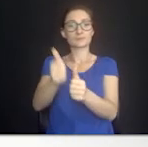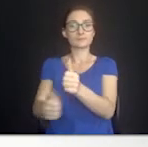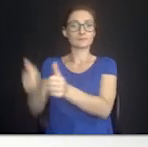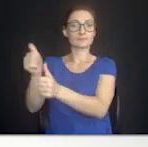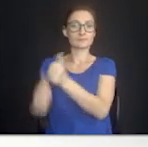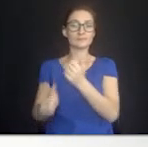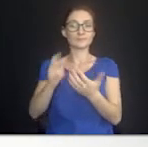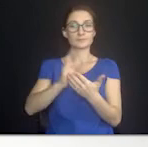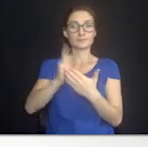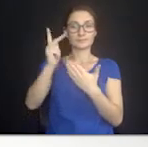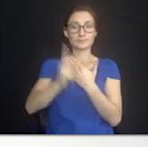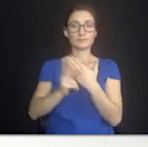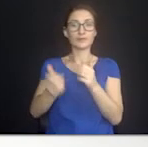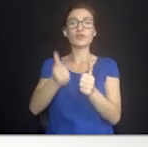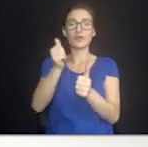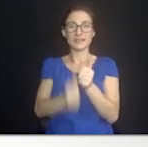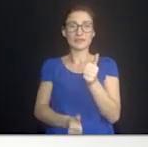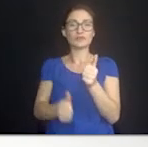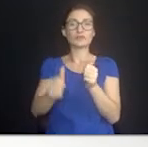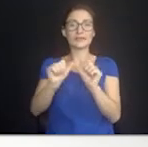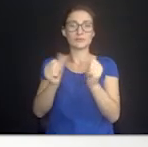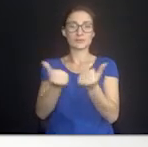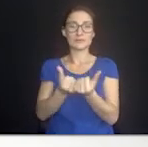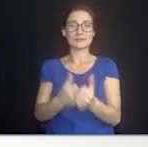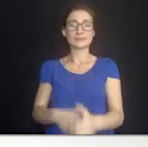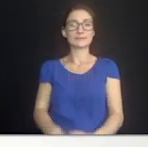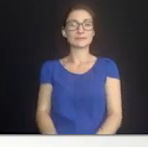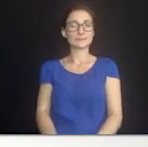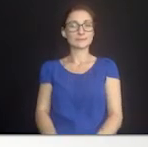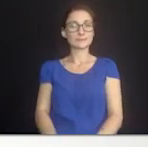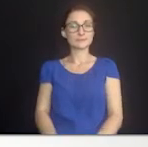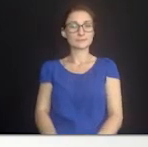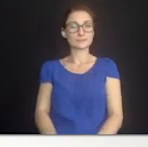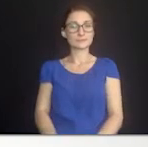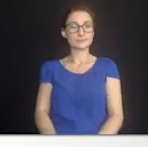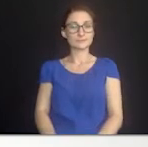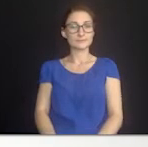the programs that are under those agencies.